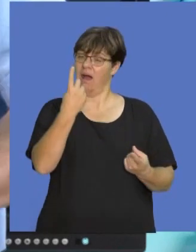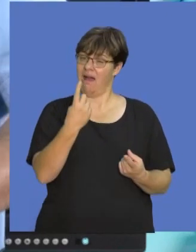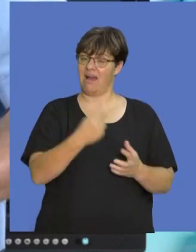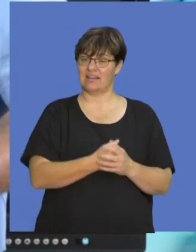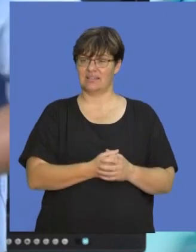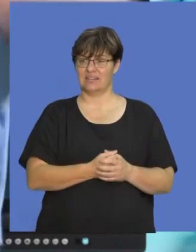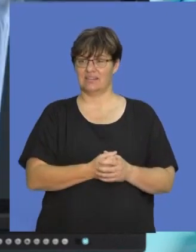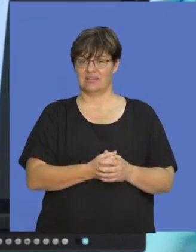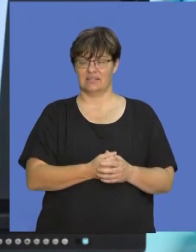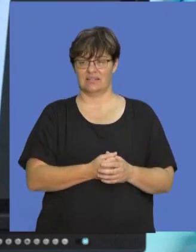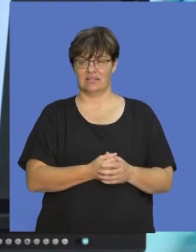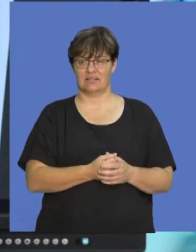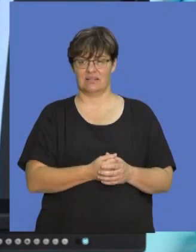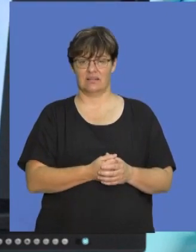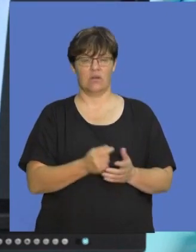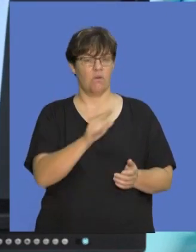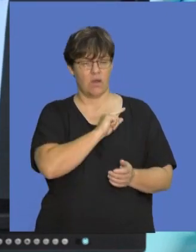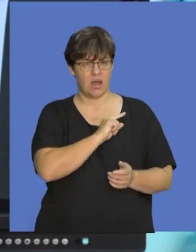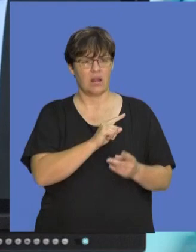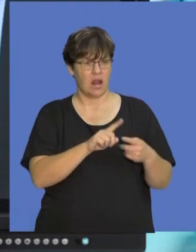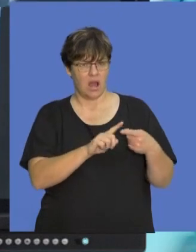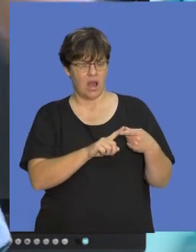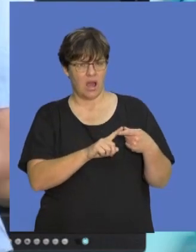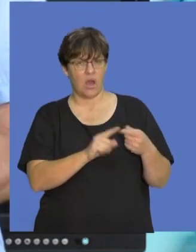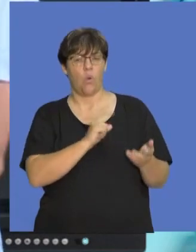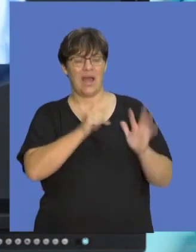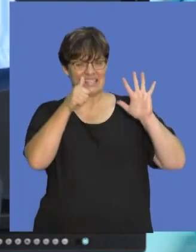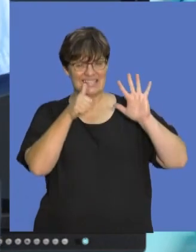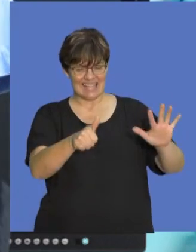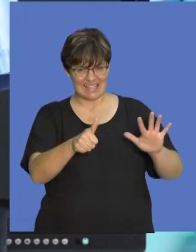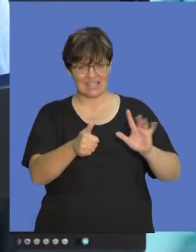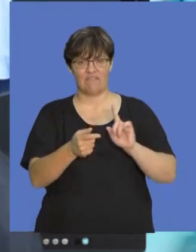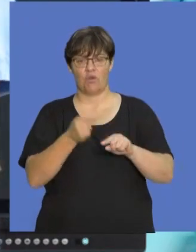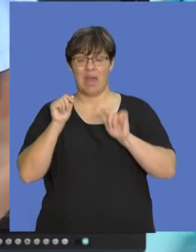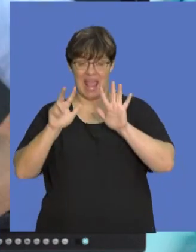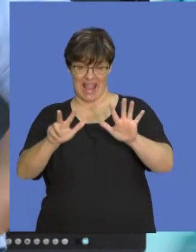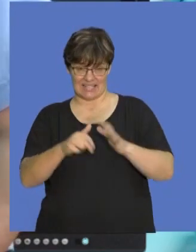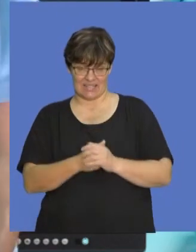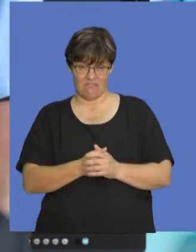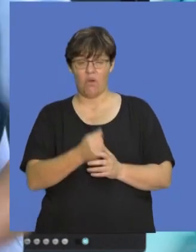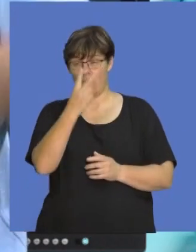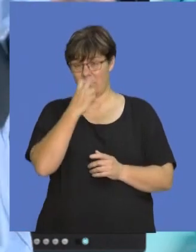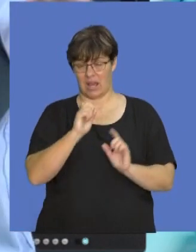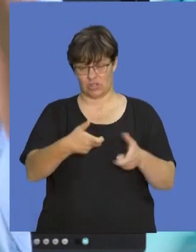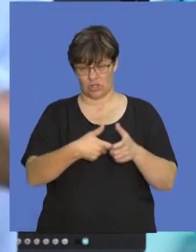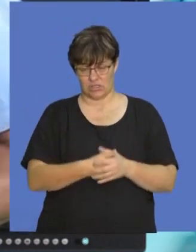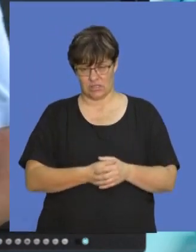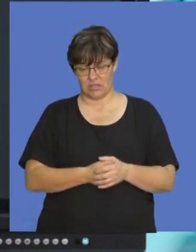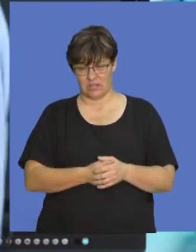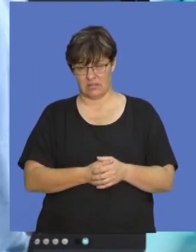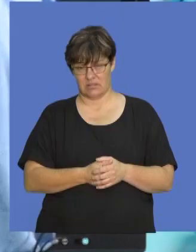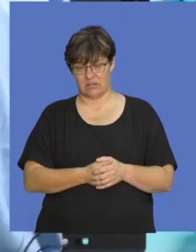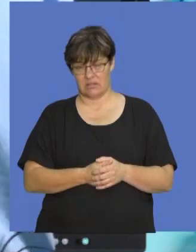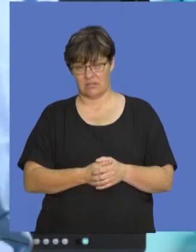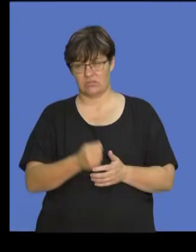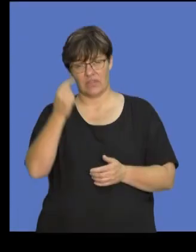The number of black socks. Oh, there we go. There's a black sock. Why? Well, because there were 6 out of 8 for the